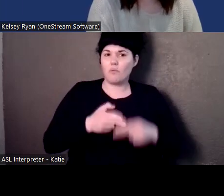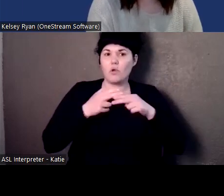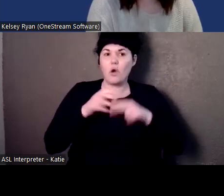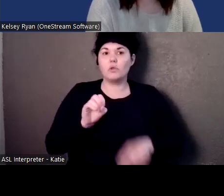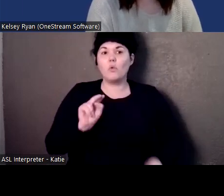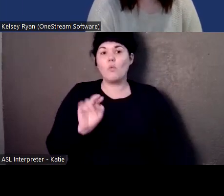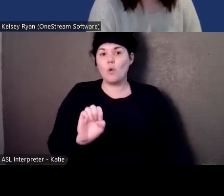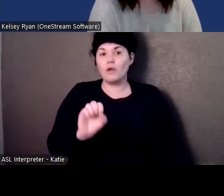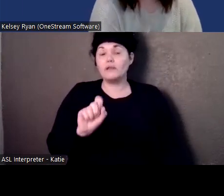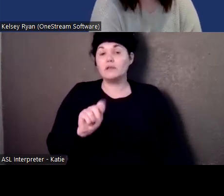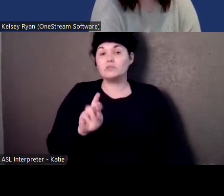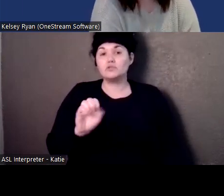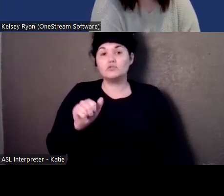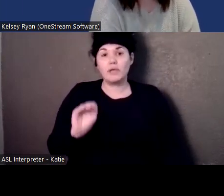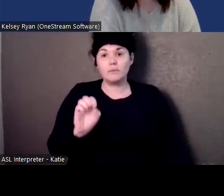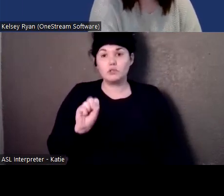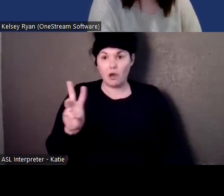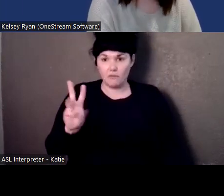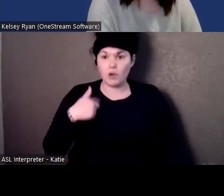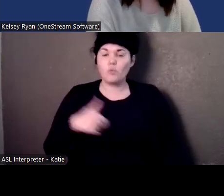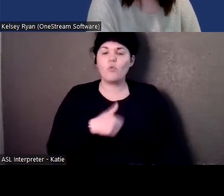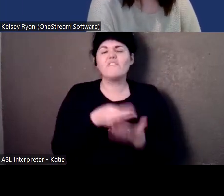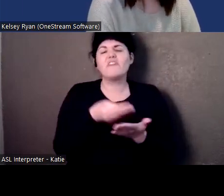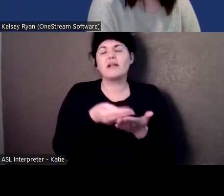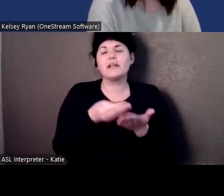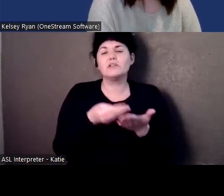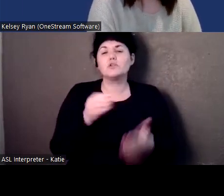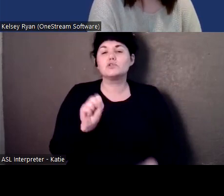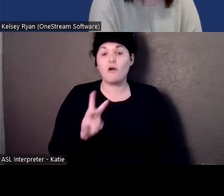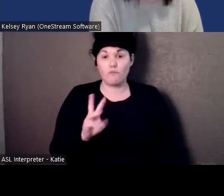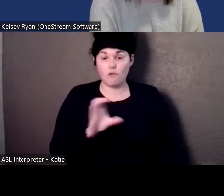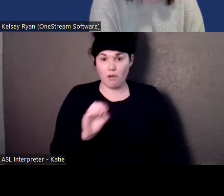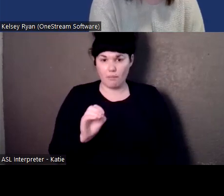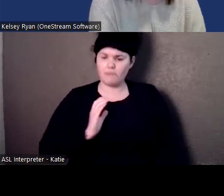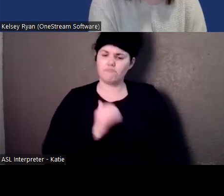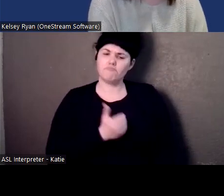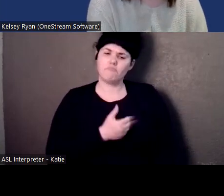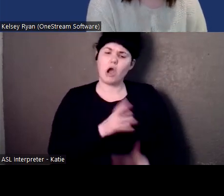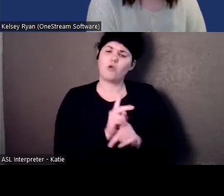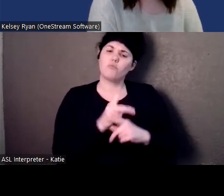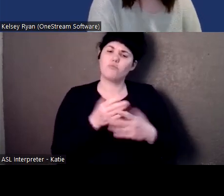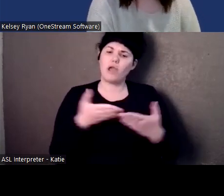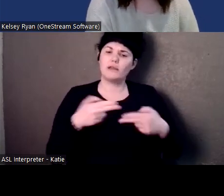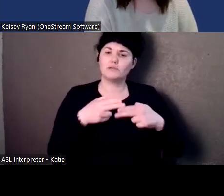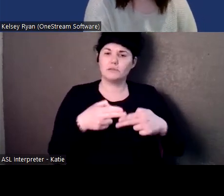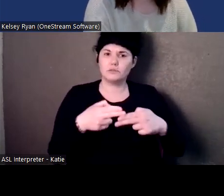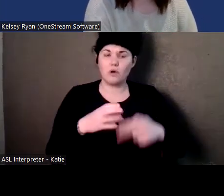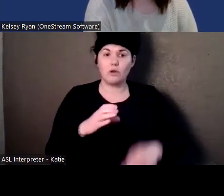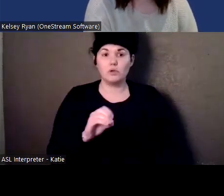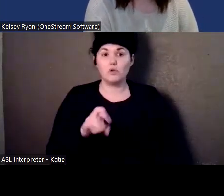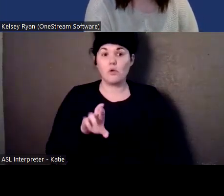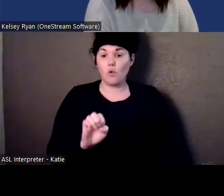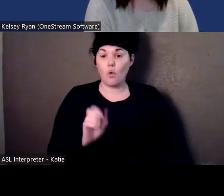what we are is we are a financial software company, and the product that we provide our customers is called Corporate Performance